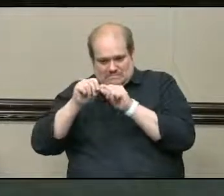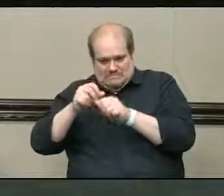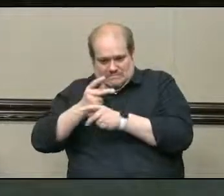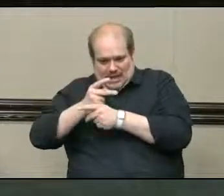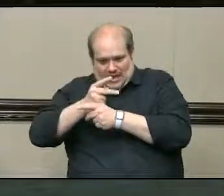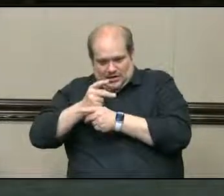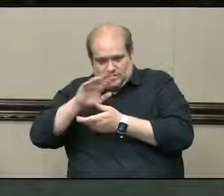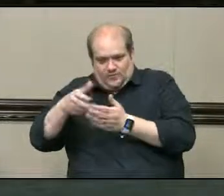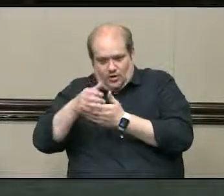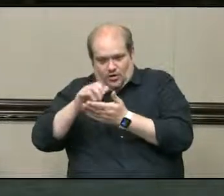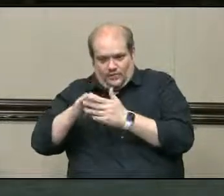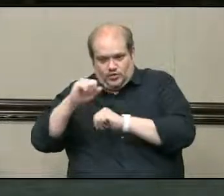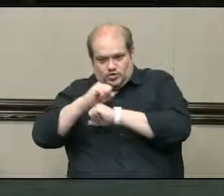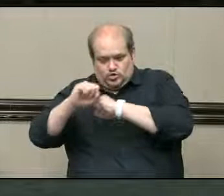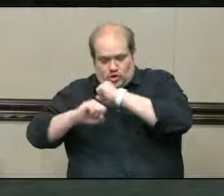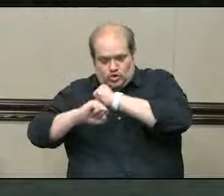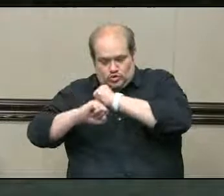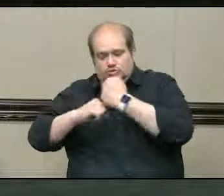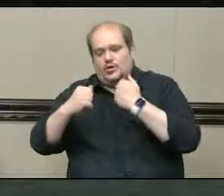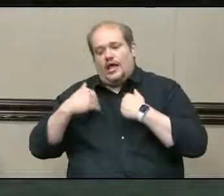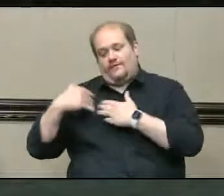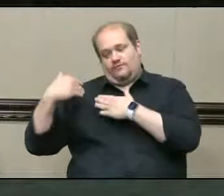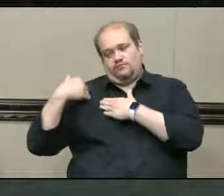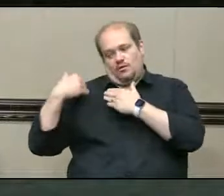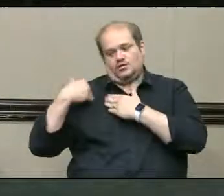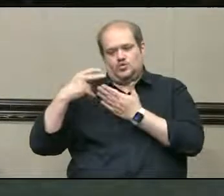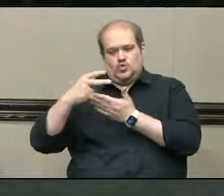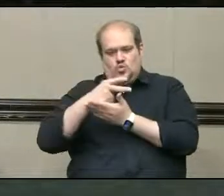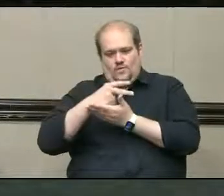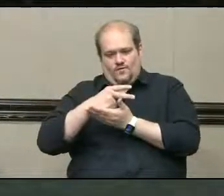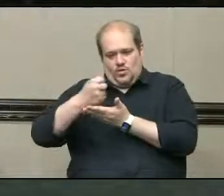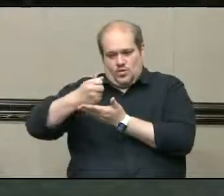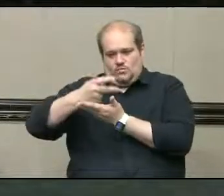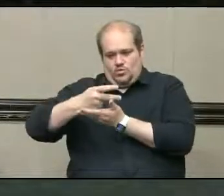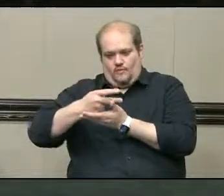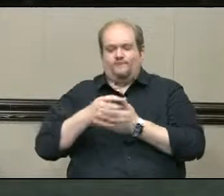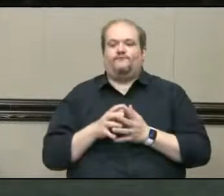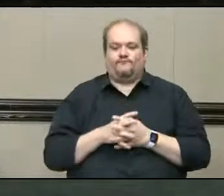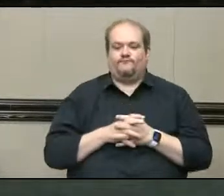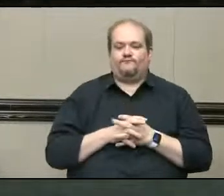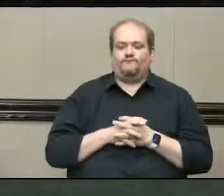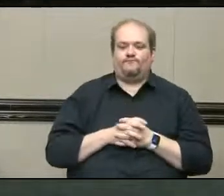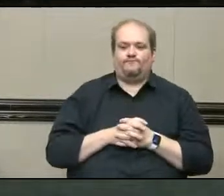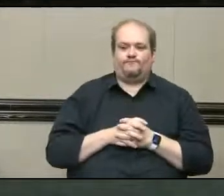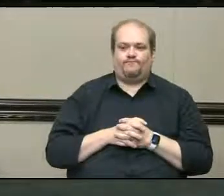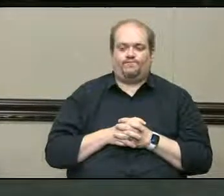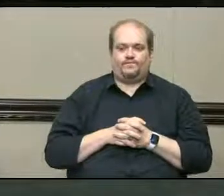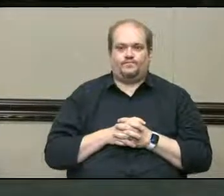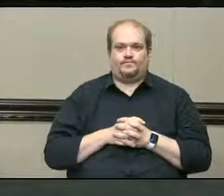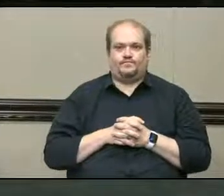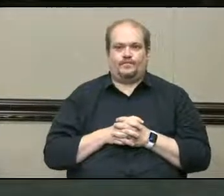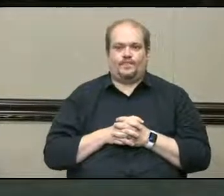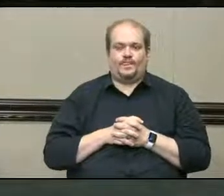structures, they have the responsibility to review those and approve those.